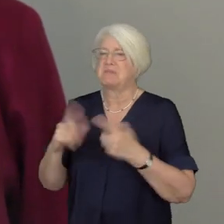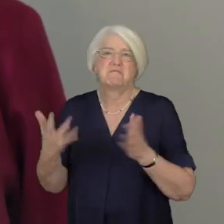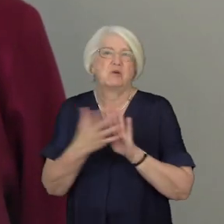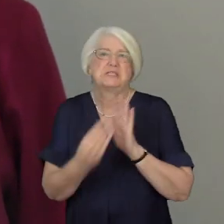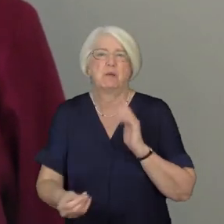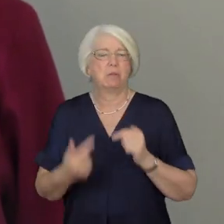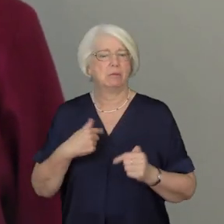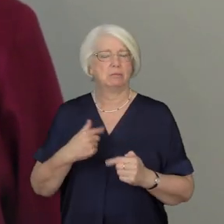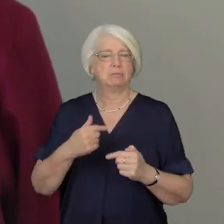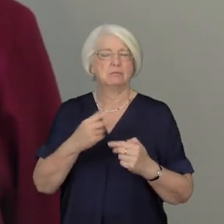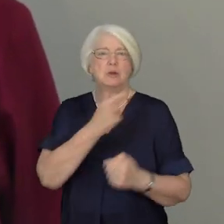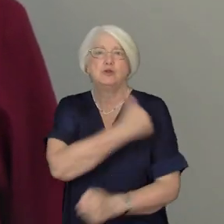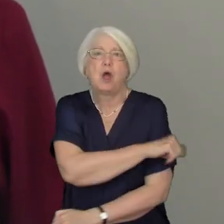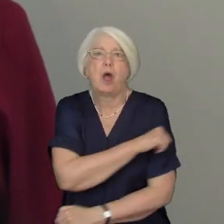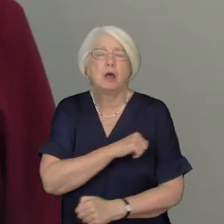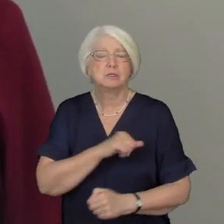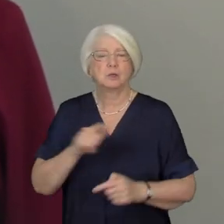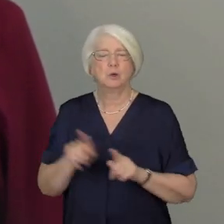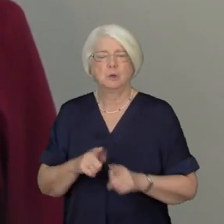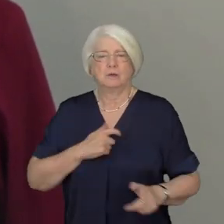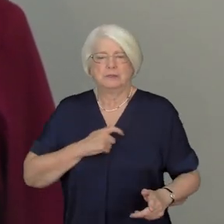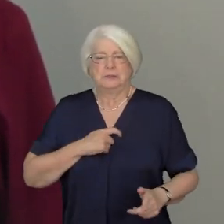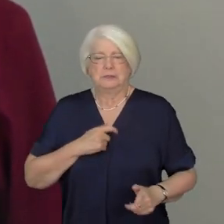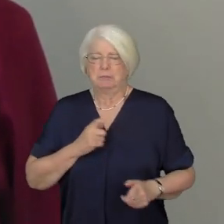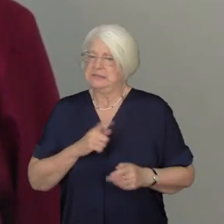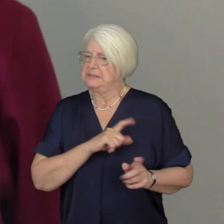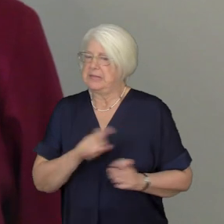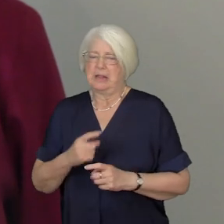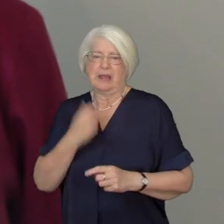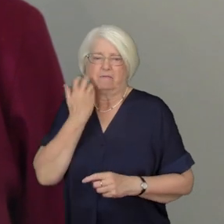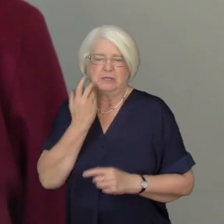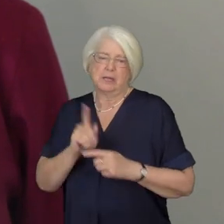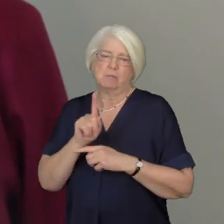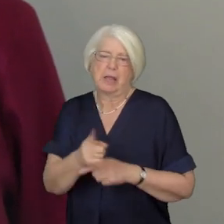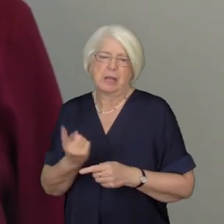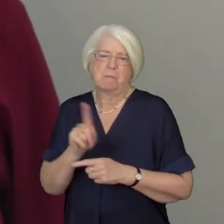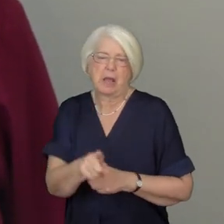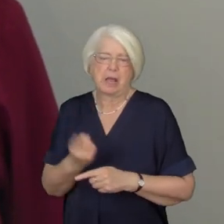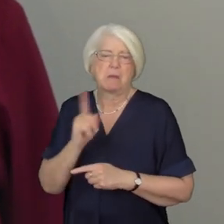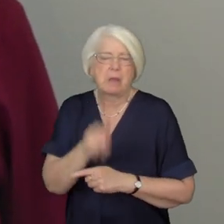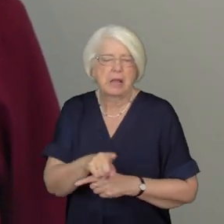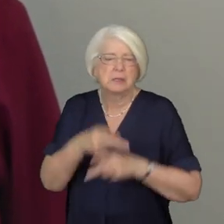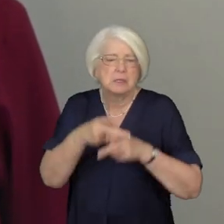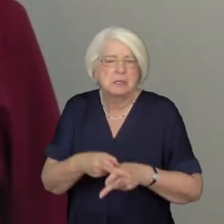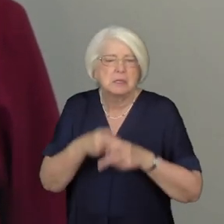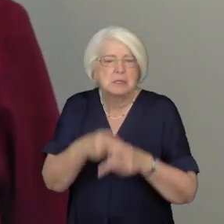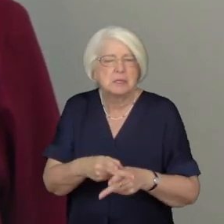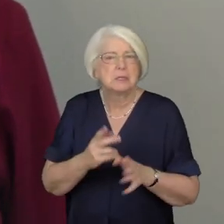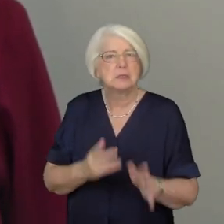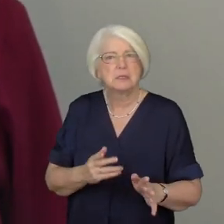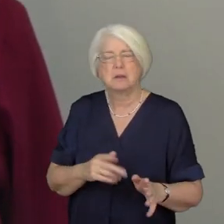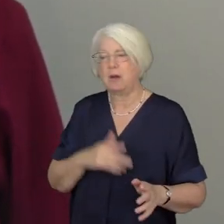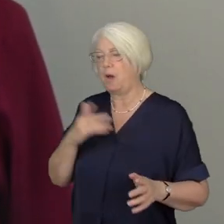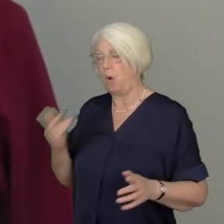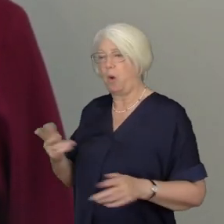their fears, goes back to work day after day to care for the sick. It looks like the doctor who has stepped